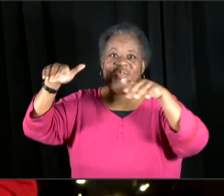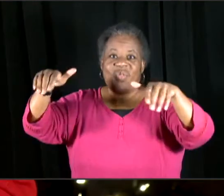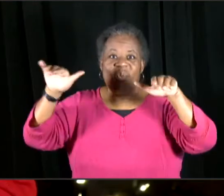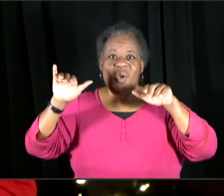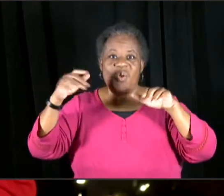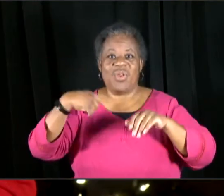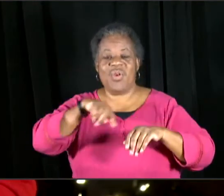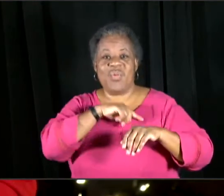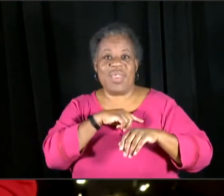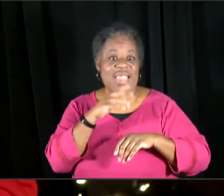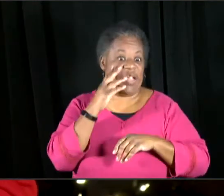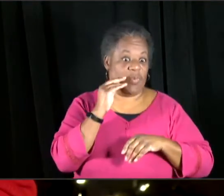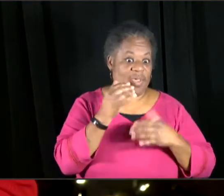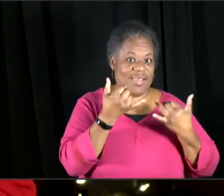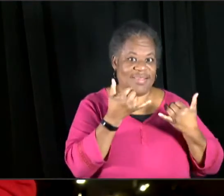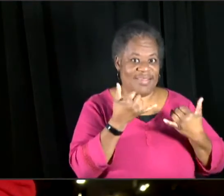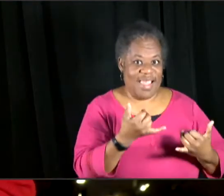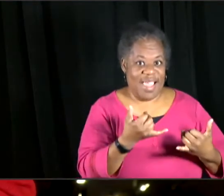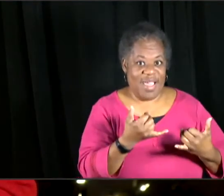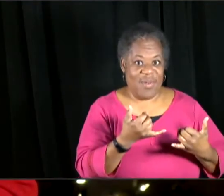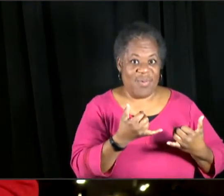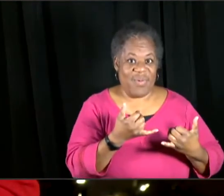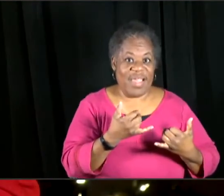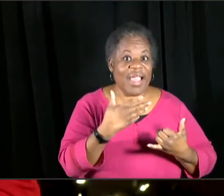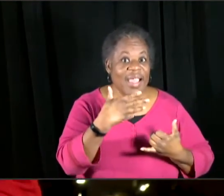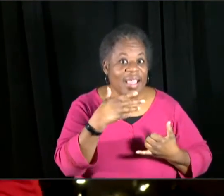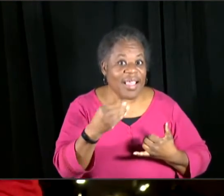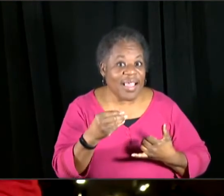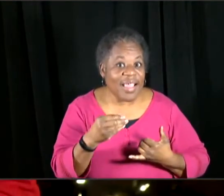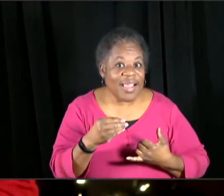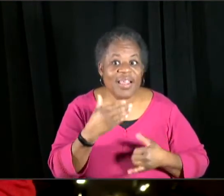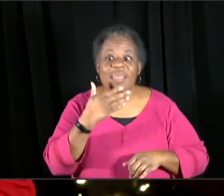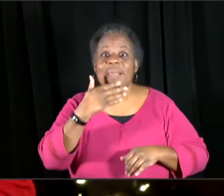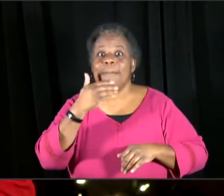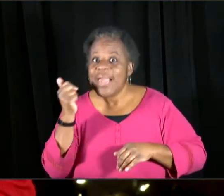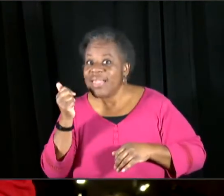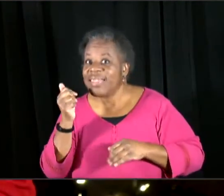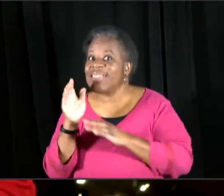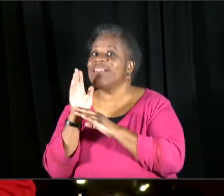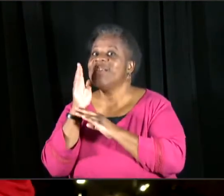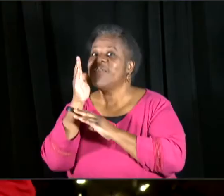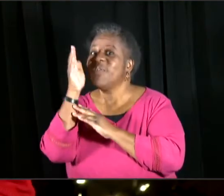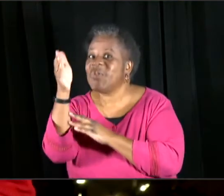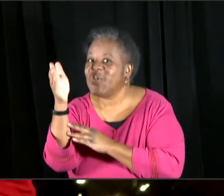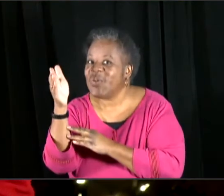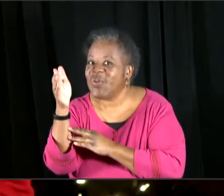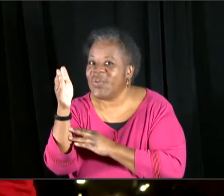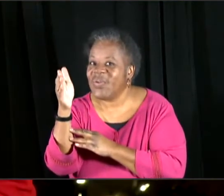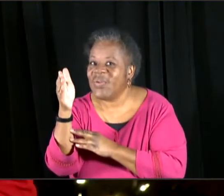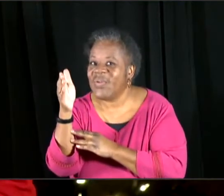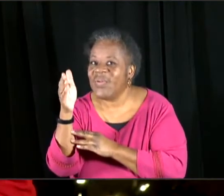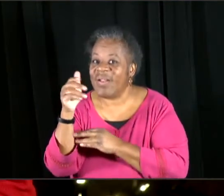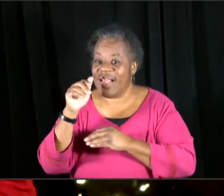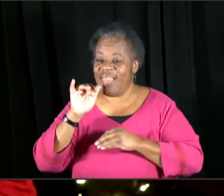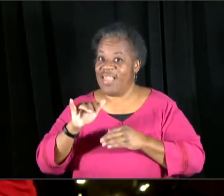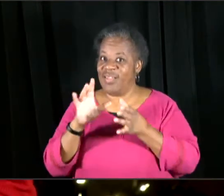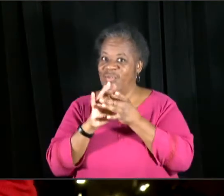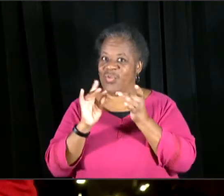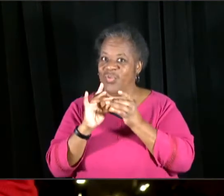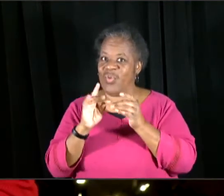some of this now, and the amazing thing is that the best is yet to come. This is a story to